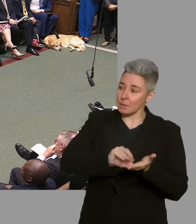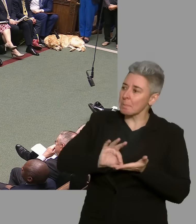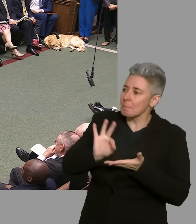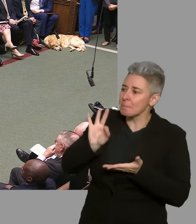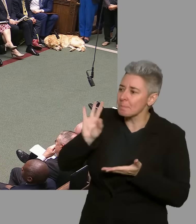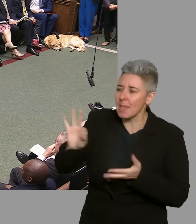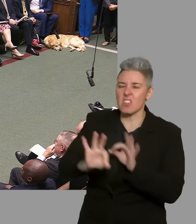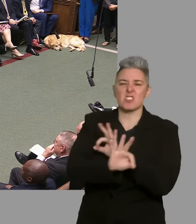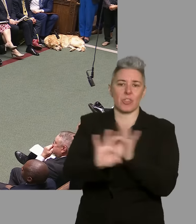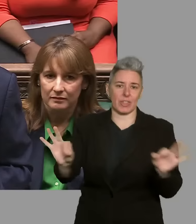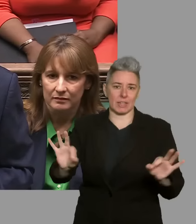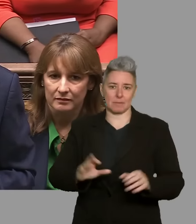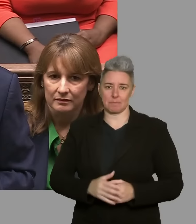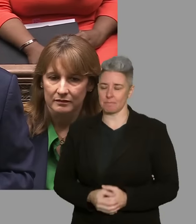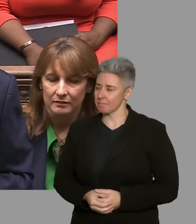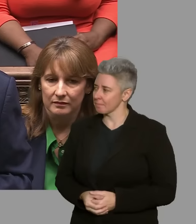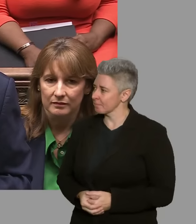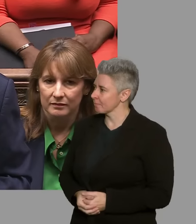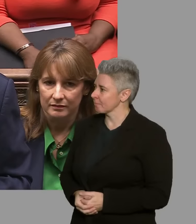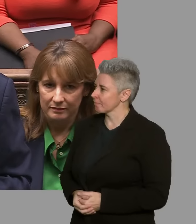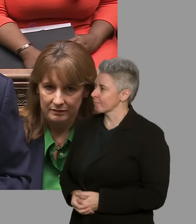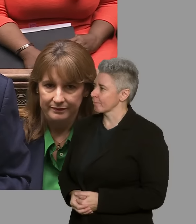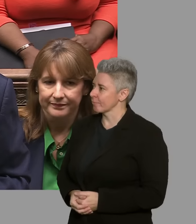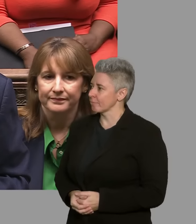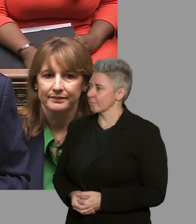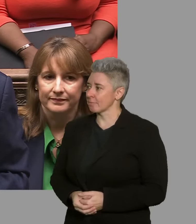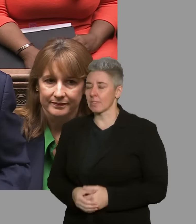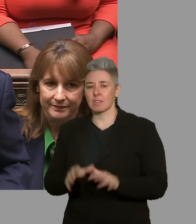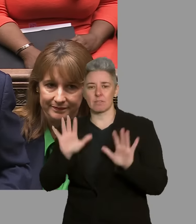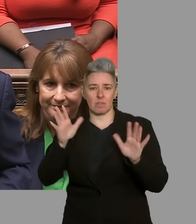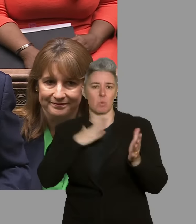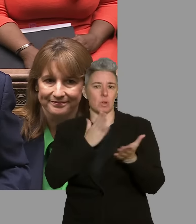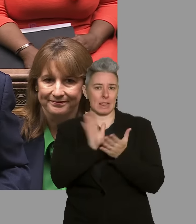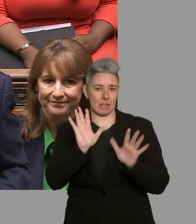me be clear, I believe in a strong and independent BBC.